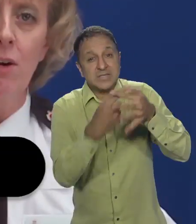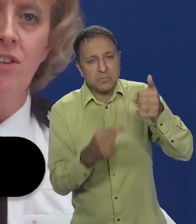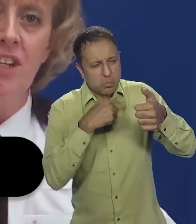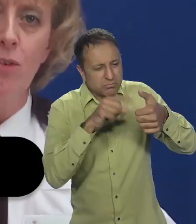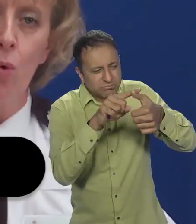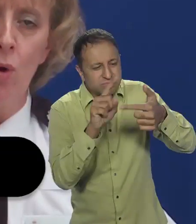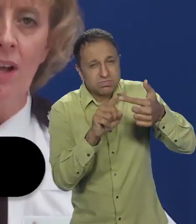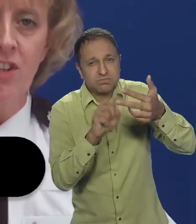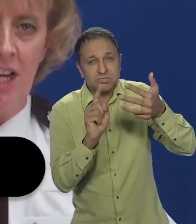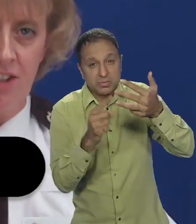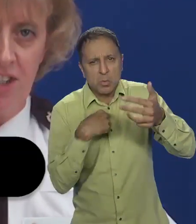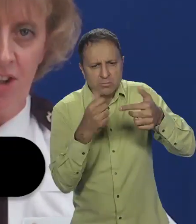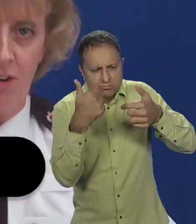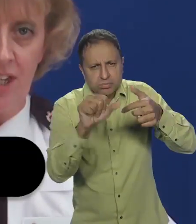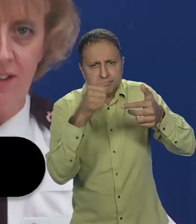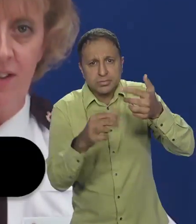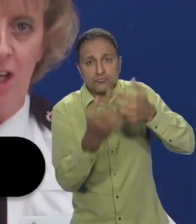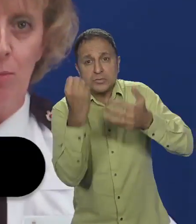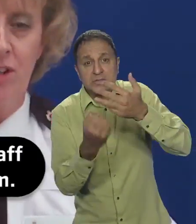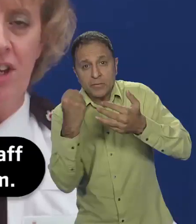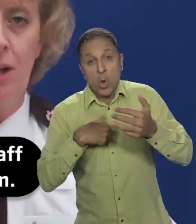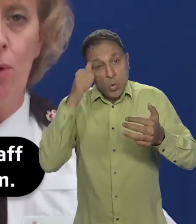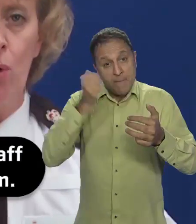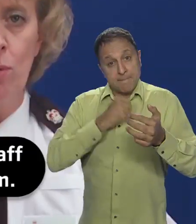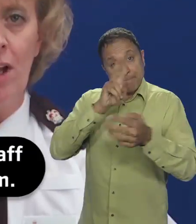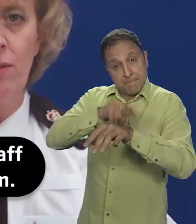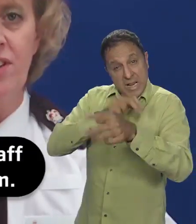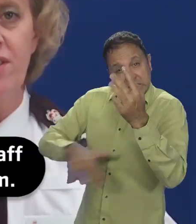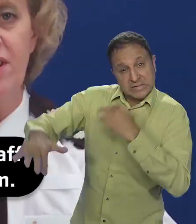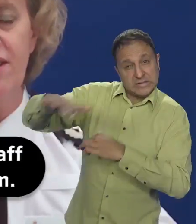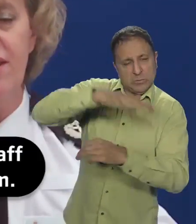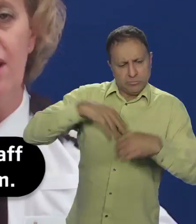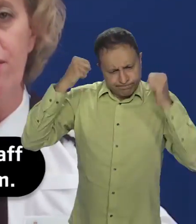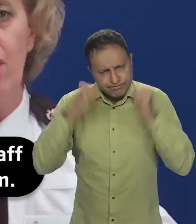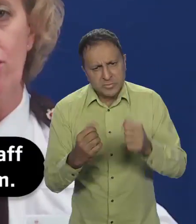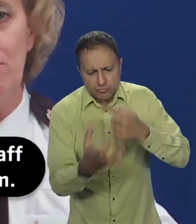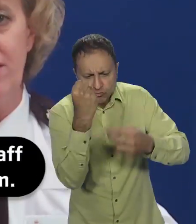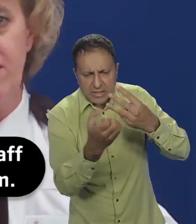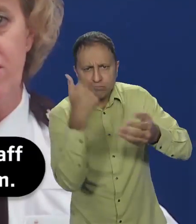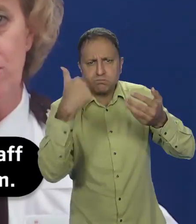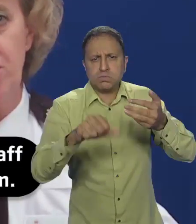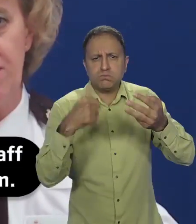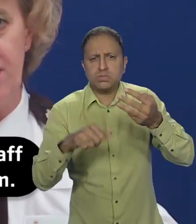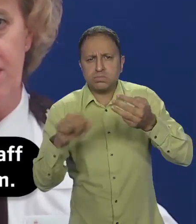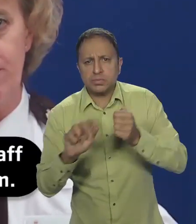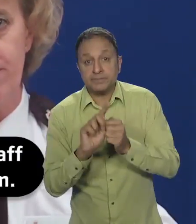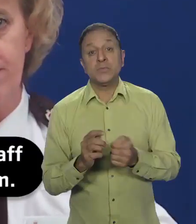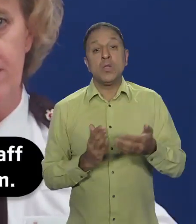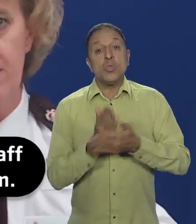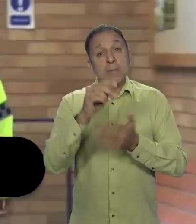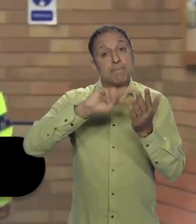These priorities all have challenging targets, but I know all my officers and staff are committed to achieving